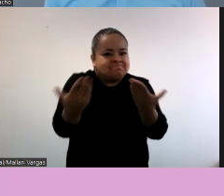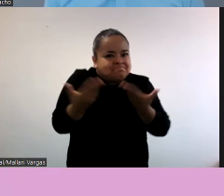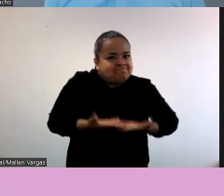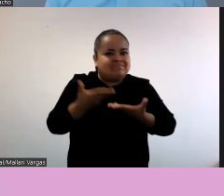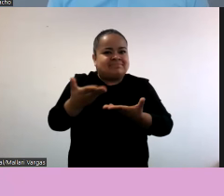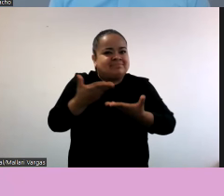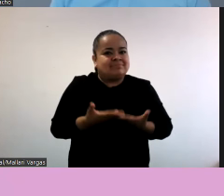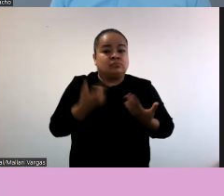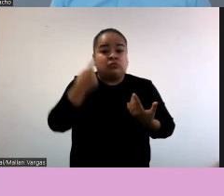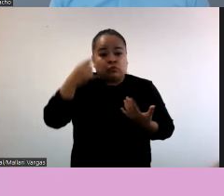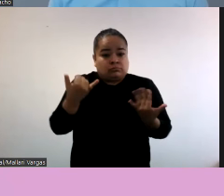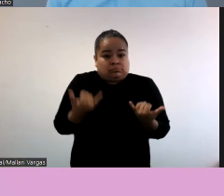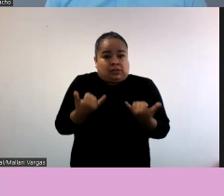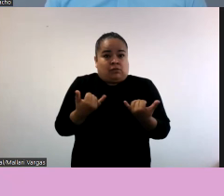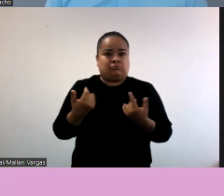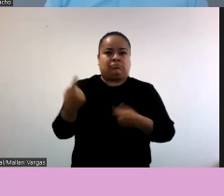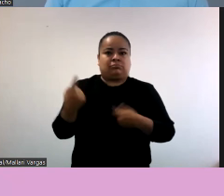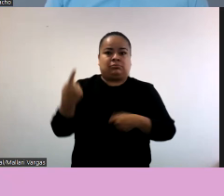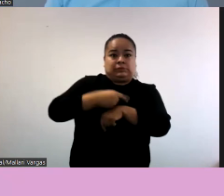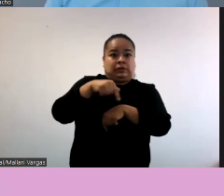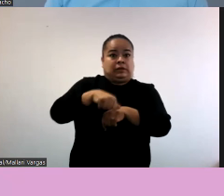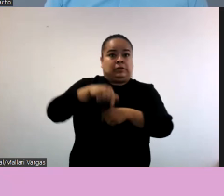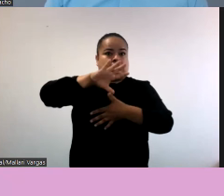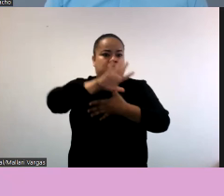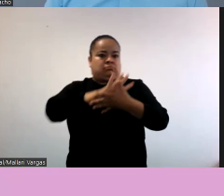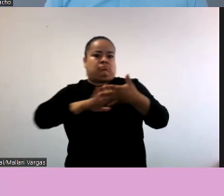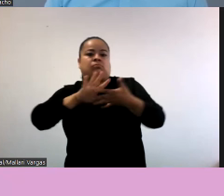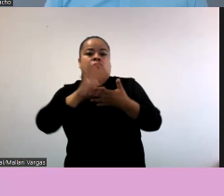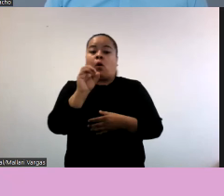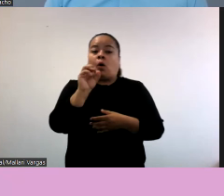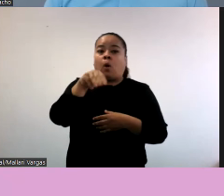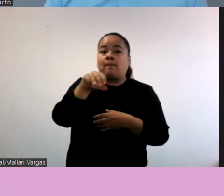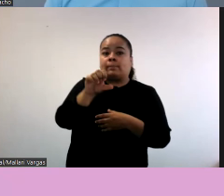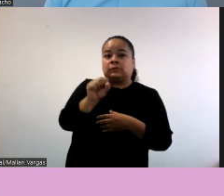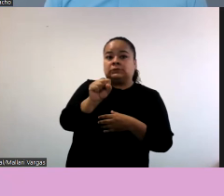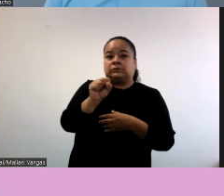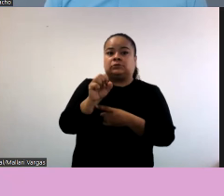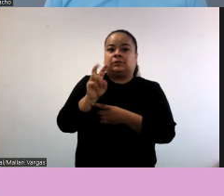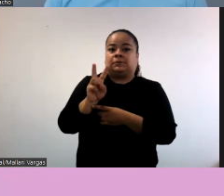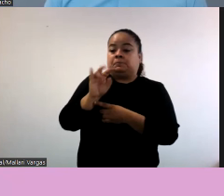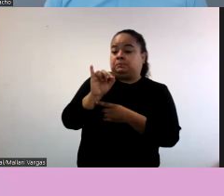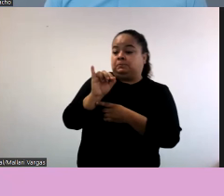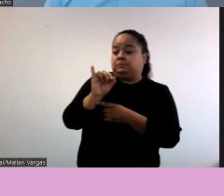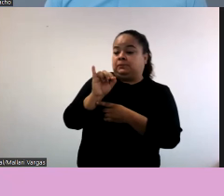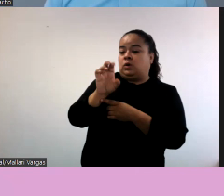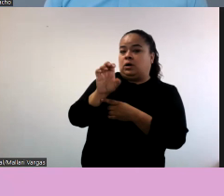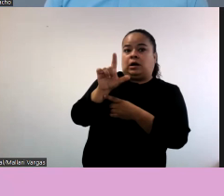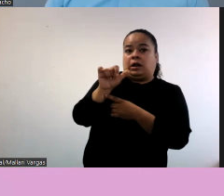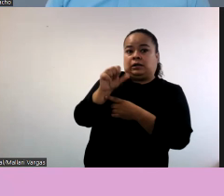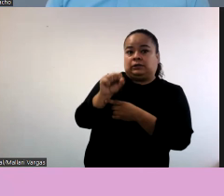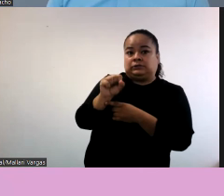and welcome you in the name of my team, of the team in charge of